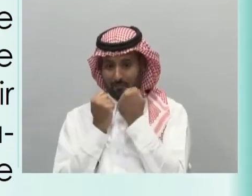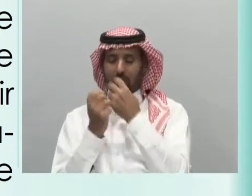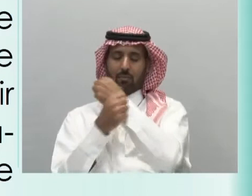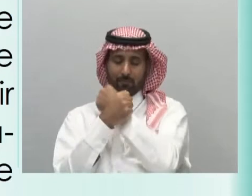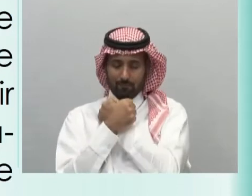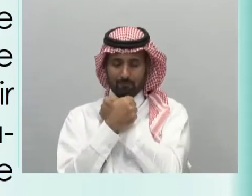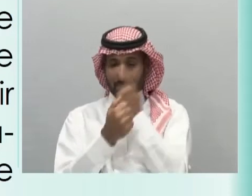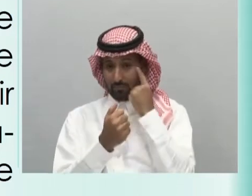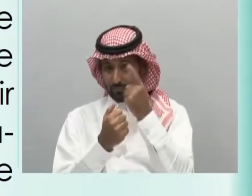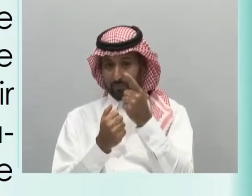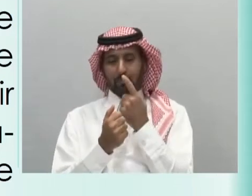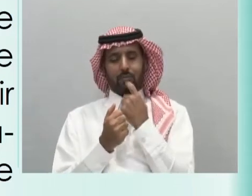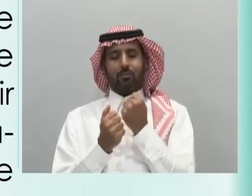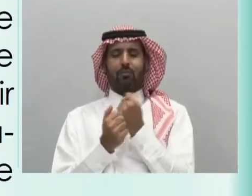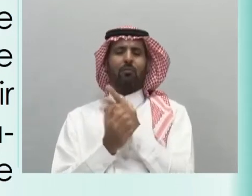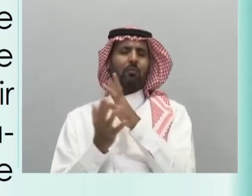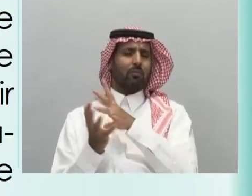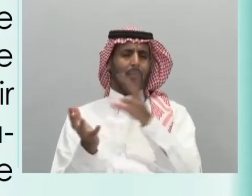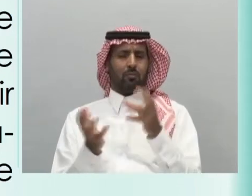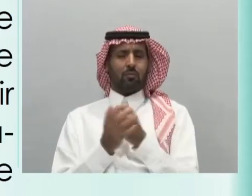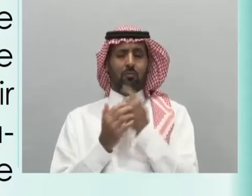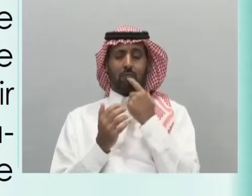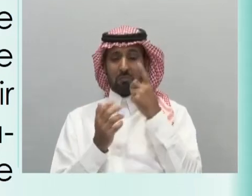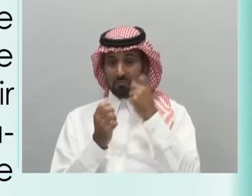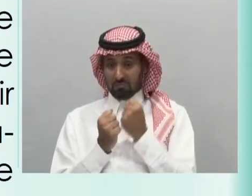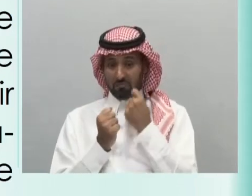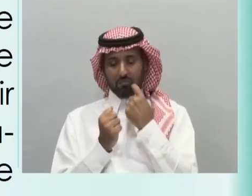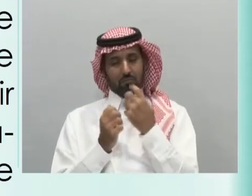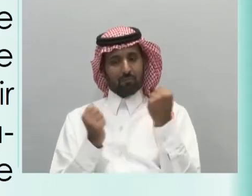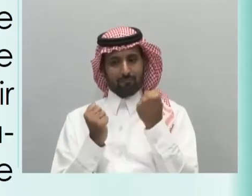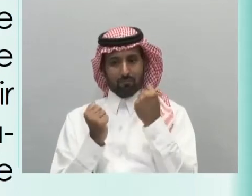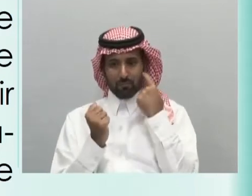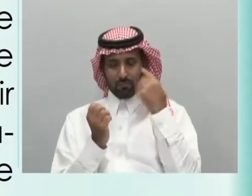for the guests who choose to sleep in snow igloos.